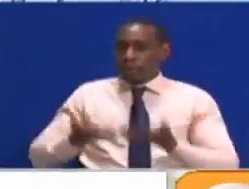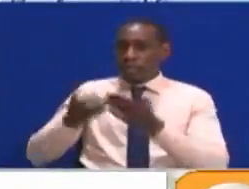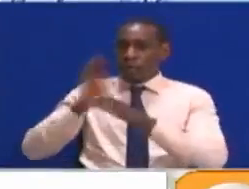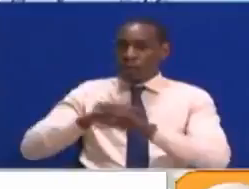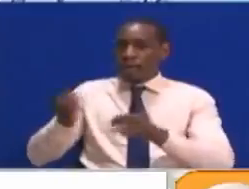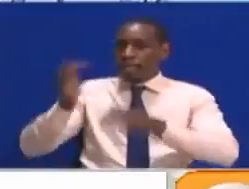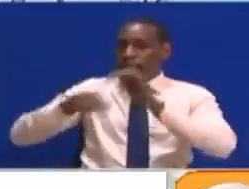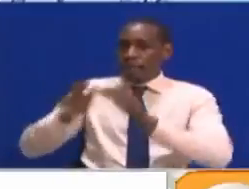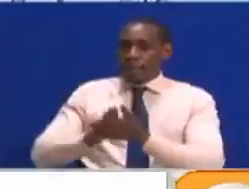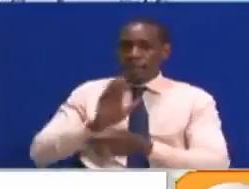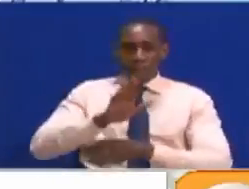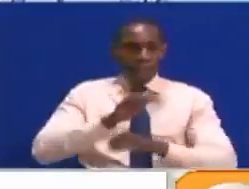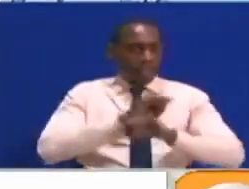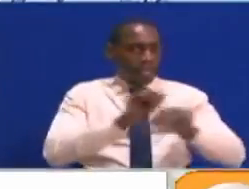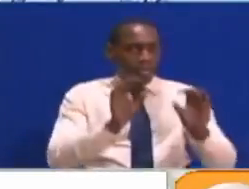offerings. Your